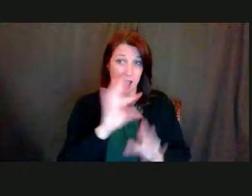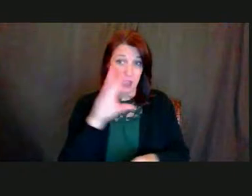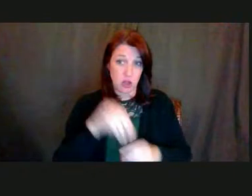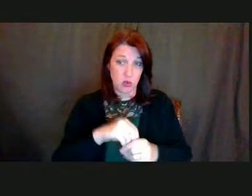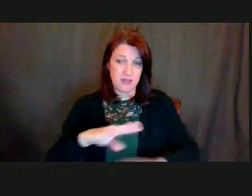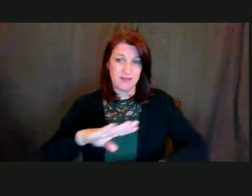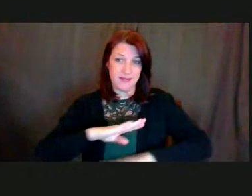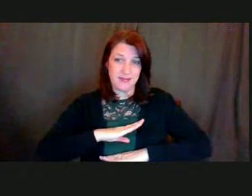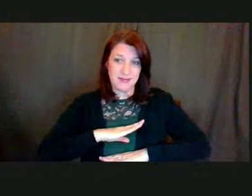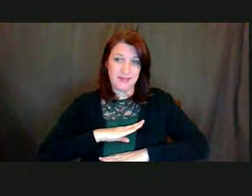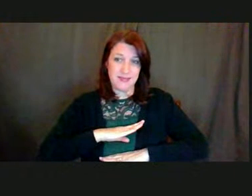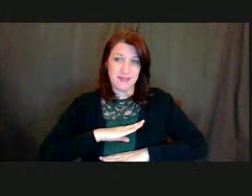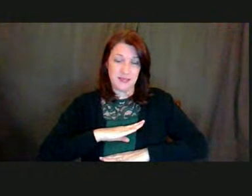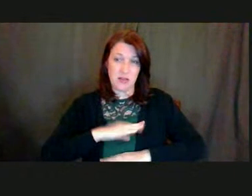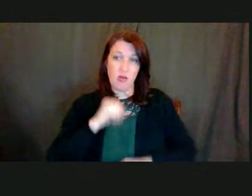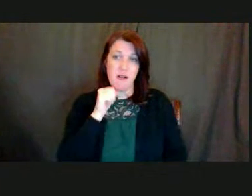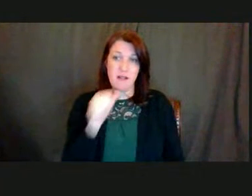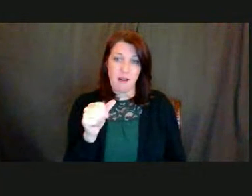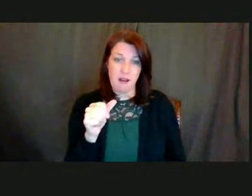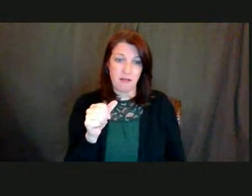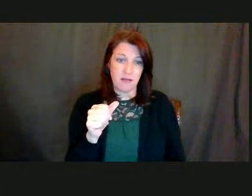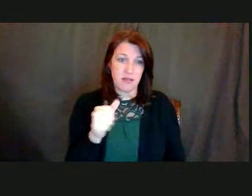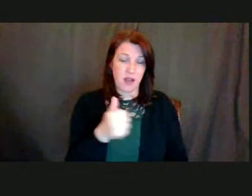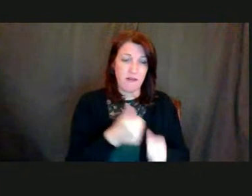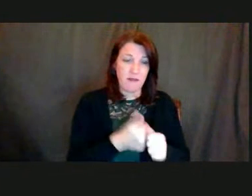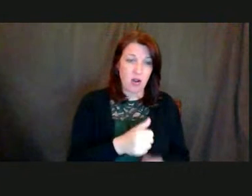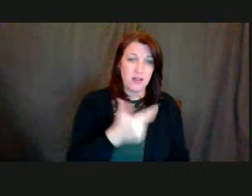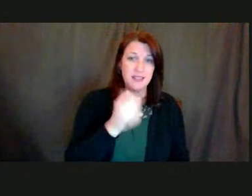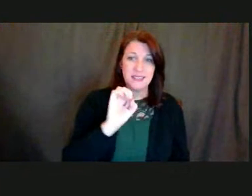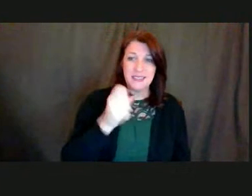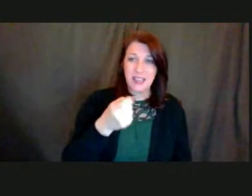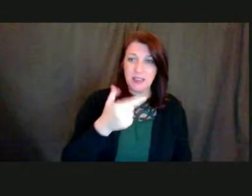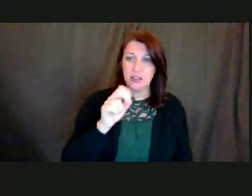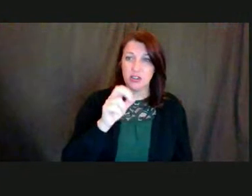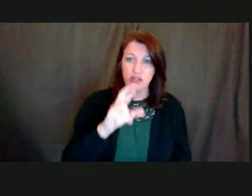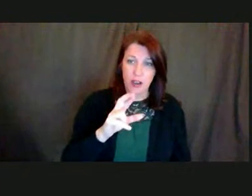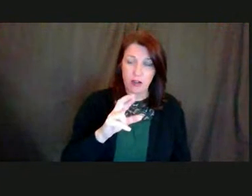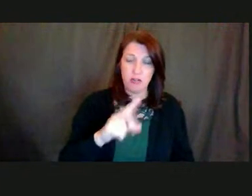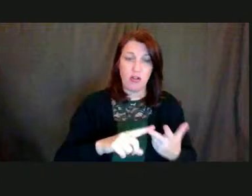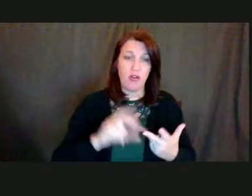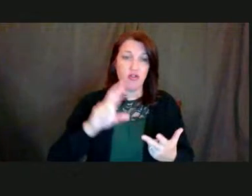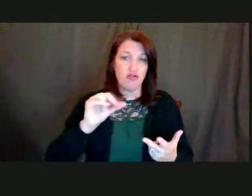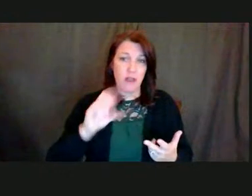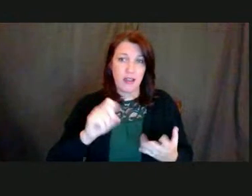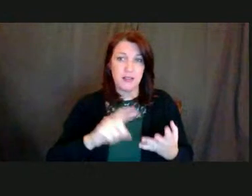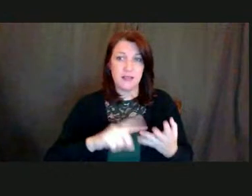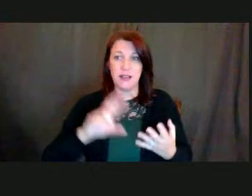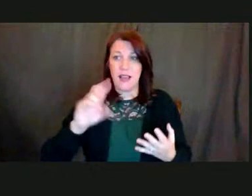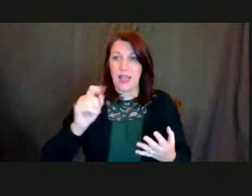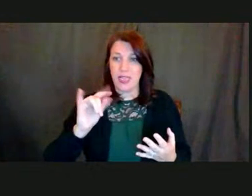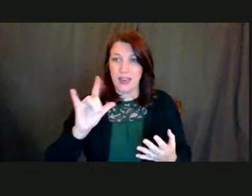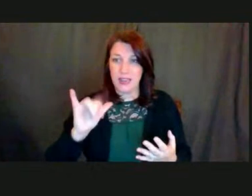acceptable or unacceptable by sex or gender, by race, ethnicity, and by age. You can see in this example